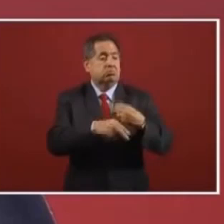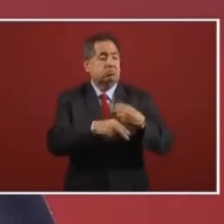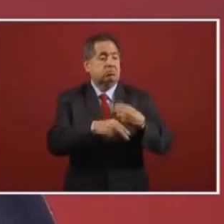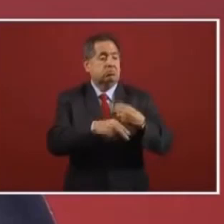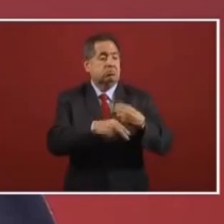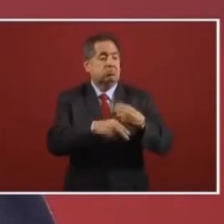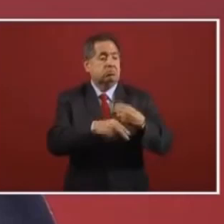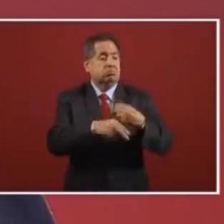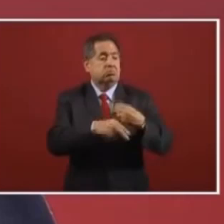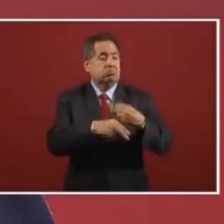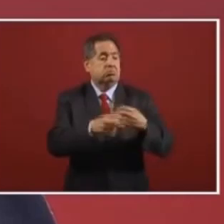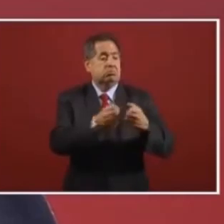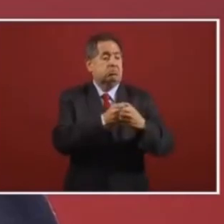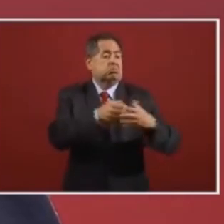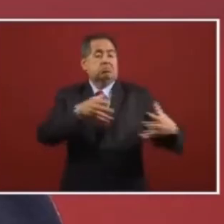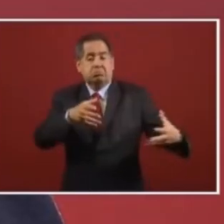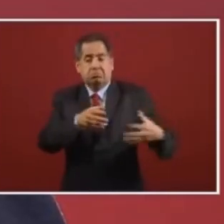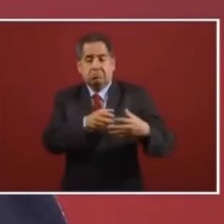him to continue to do.